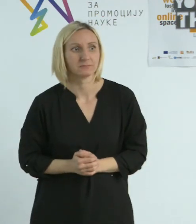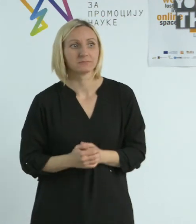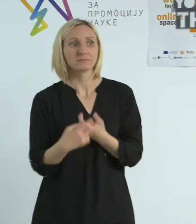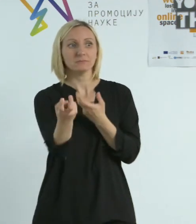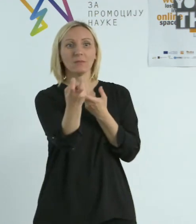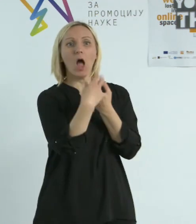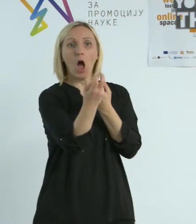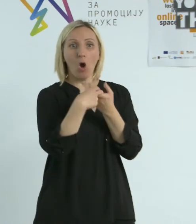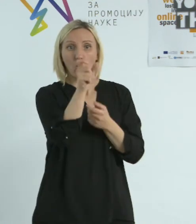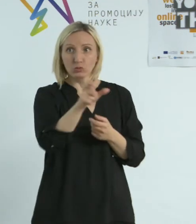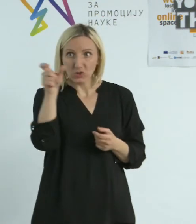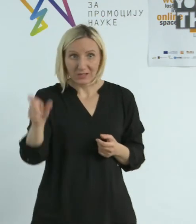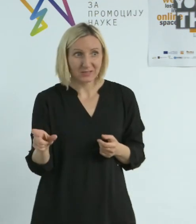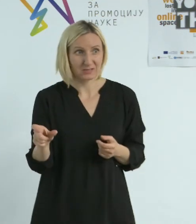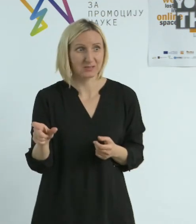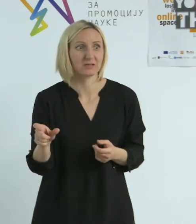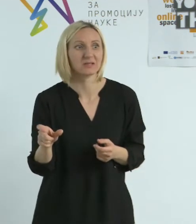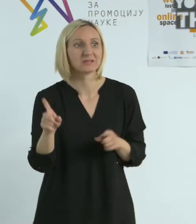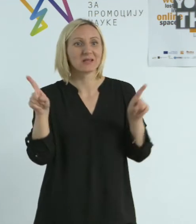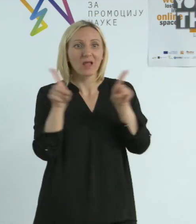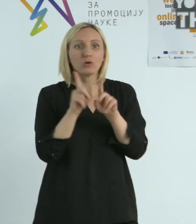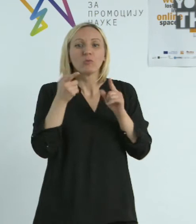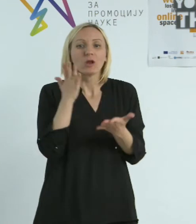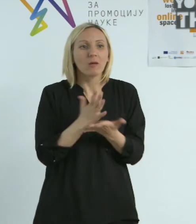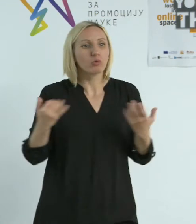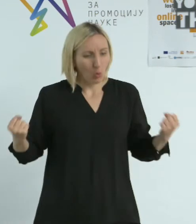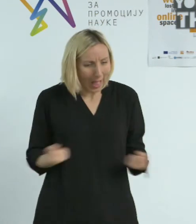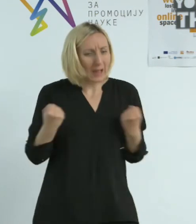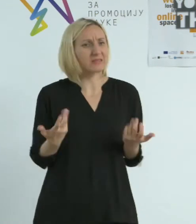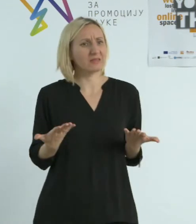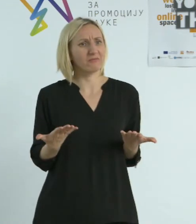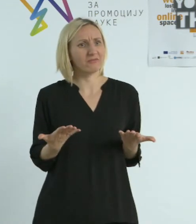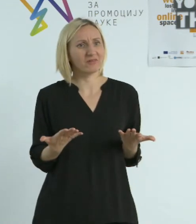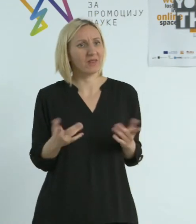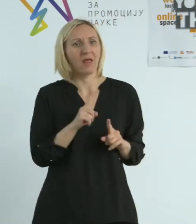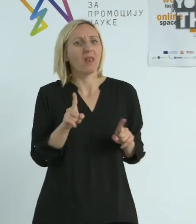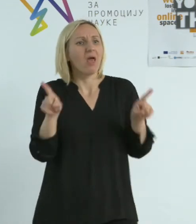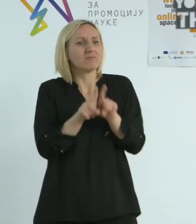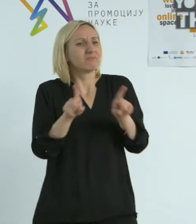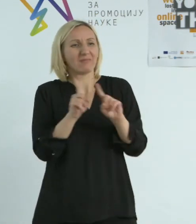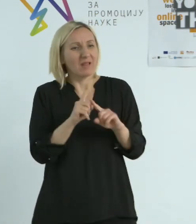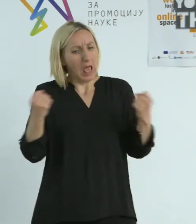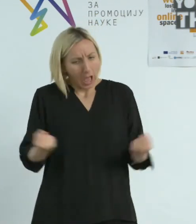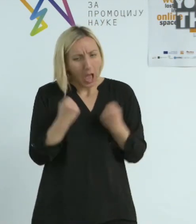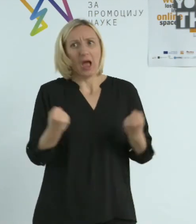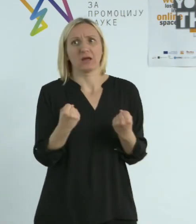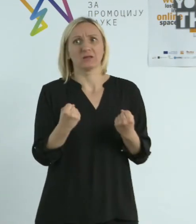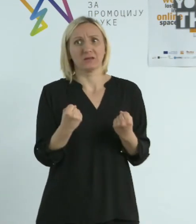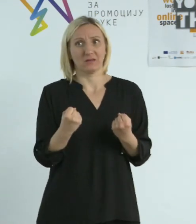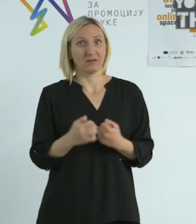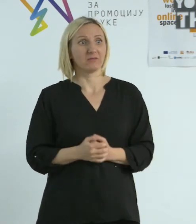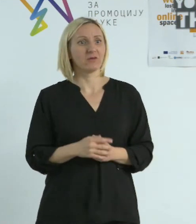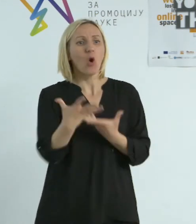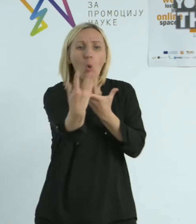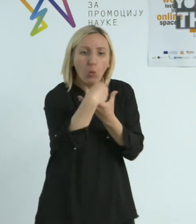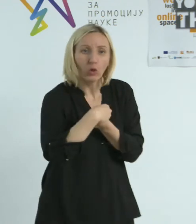courses. Jumbo is laughing over there. I know that their course was very interactive, and still their participants, as they said, were not that